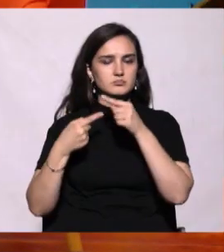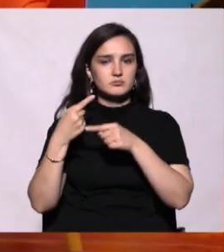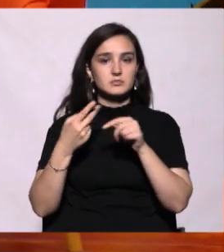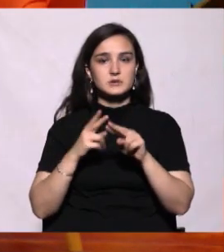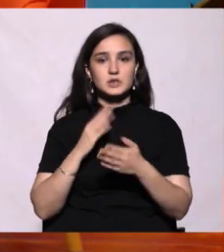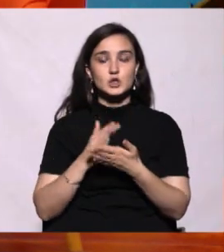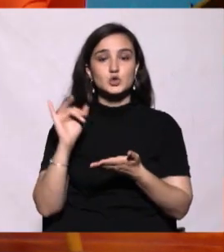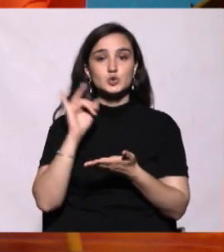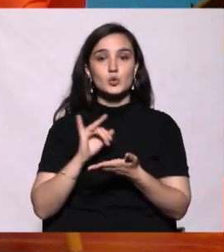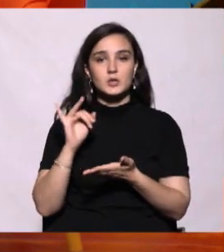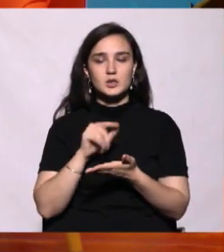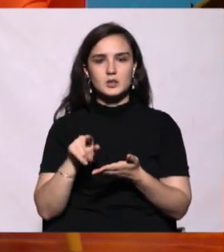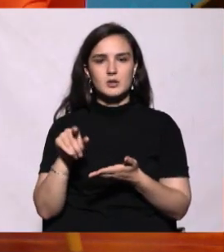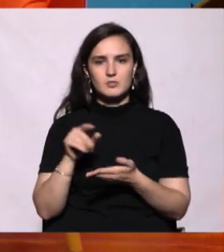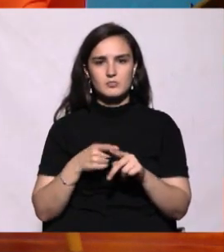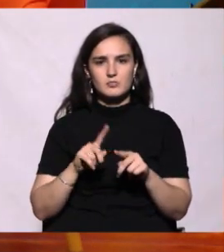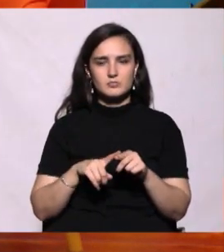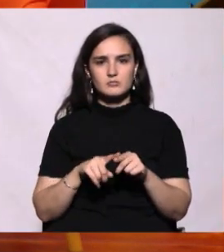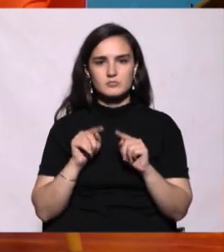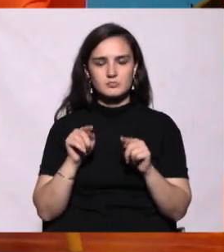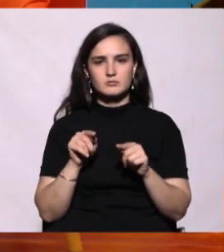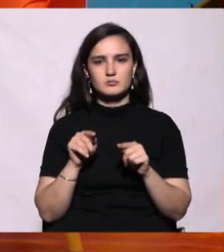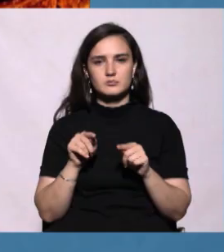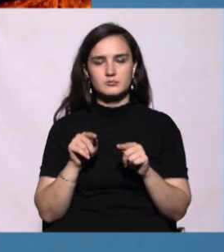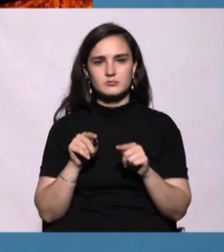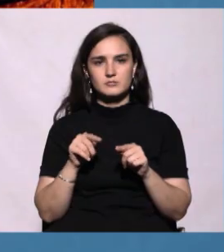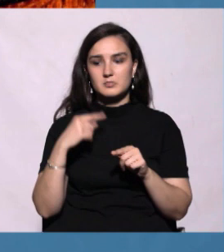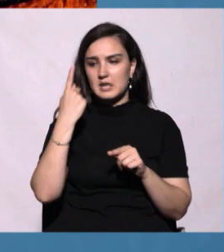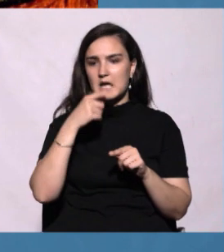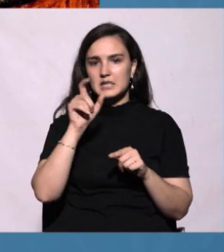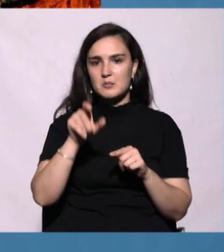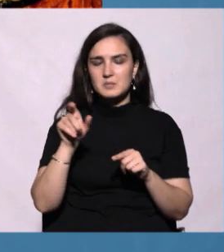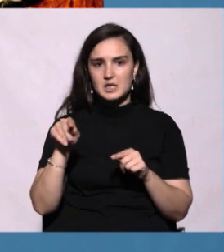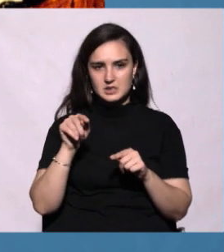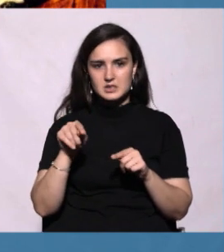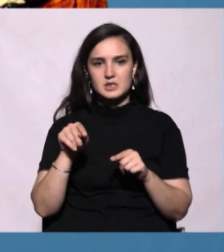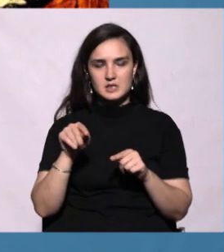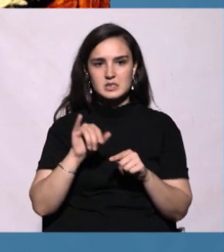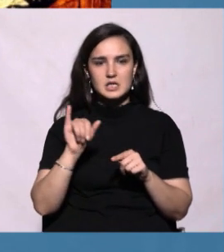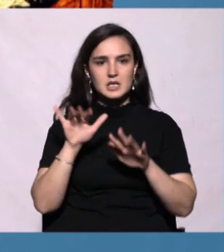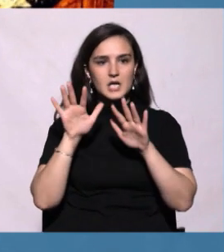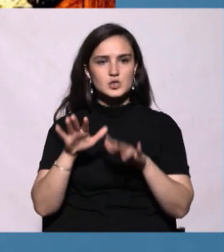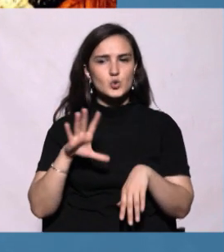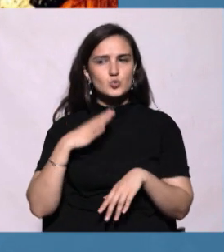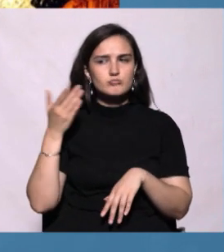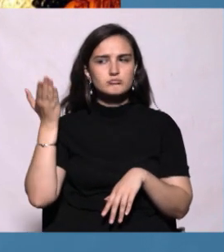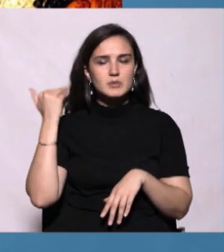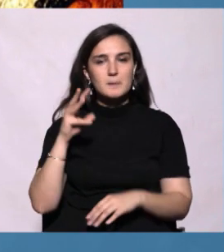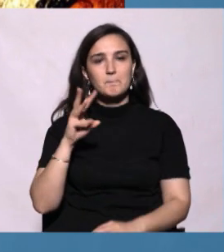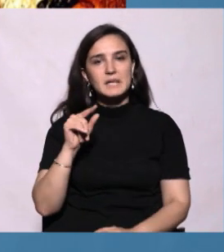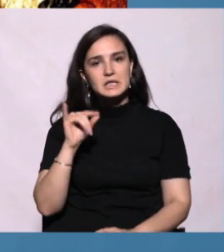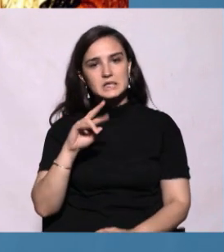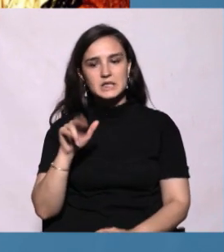legend is a story about a particular person that lies somewhere between myth and